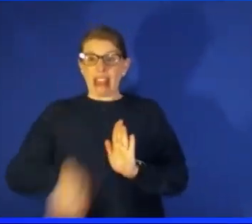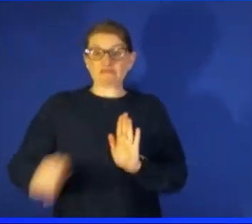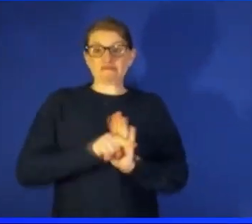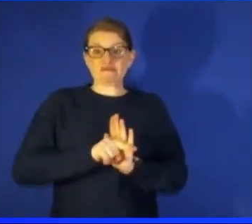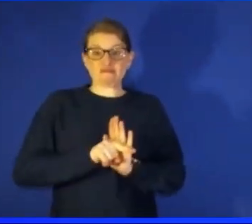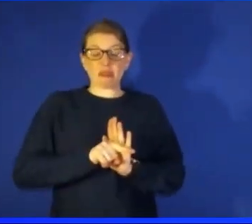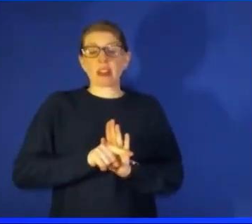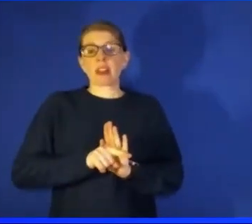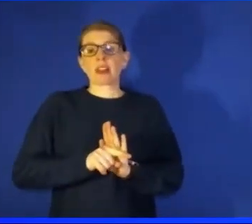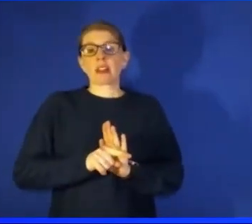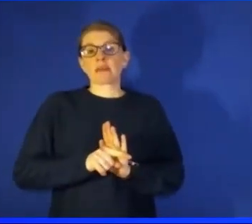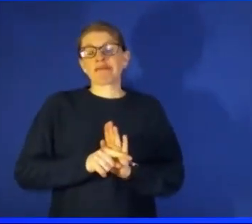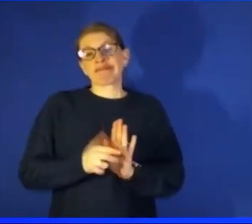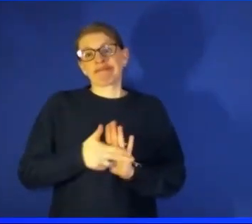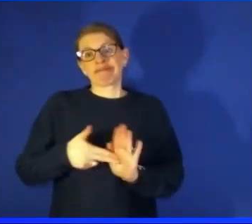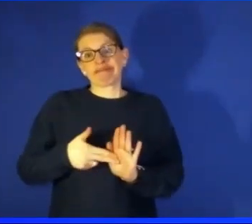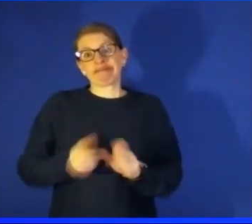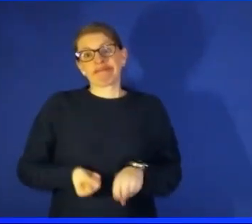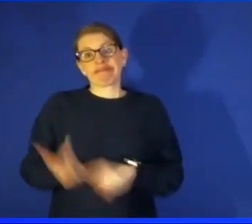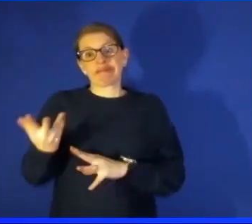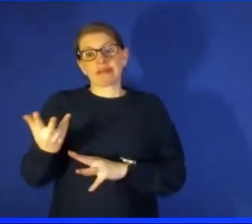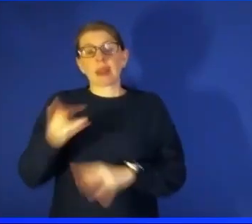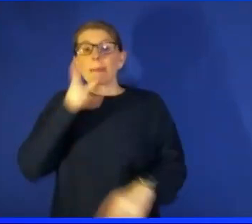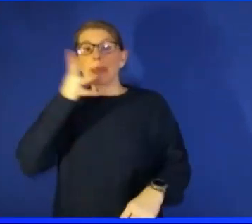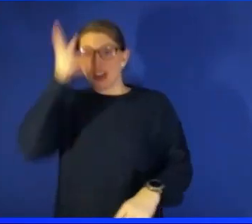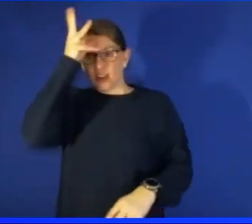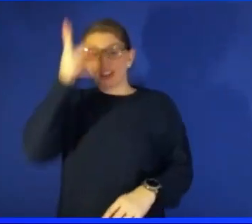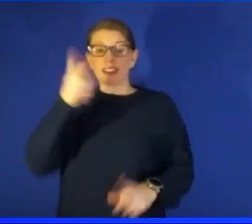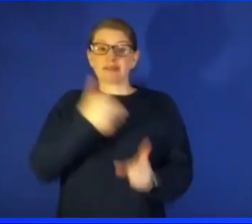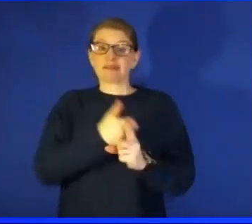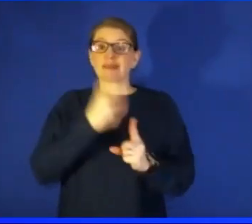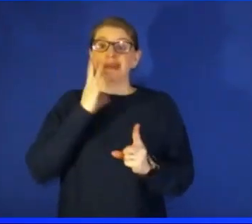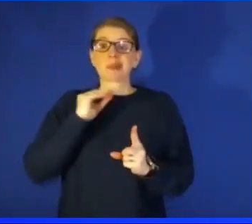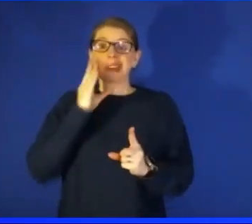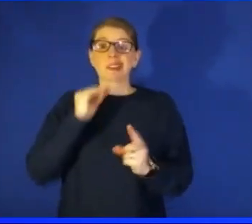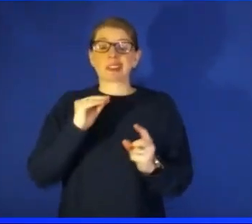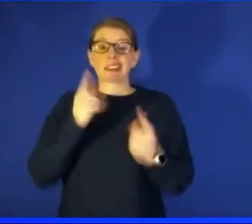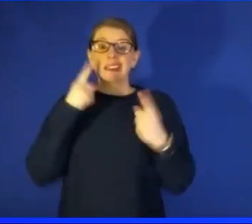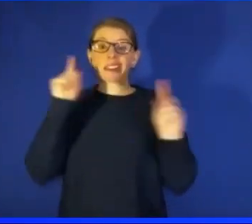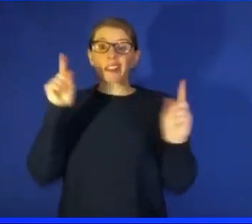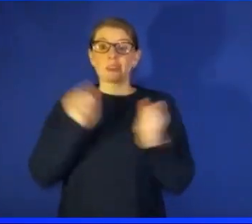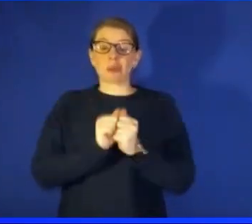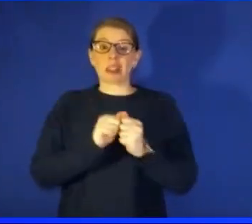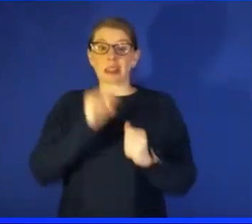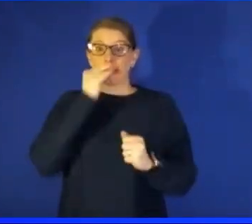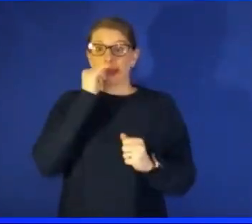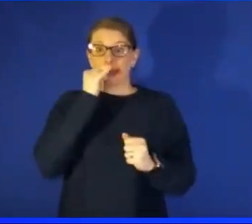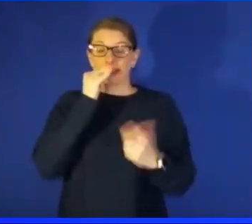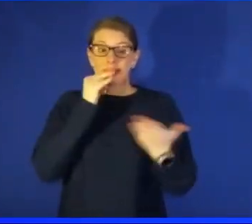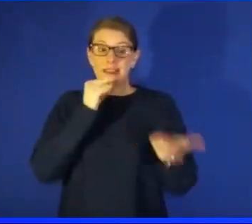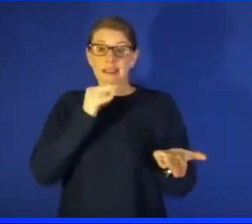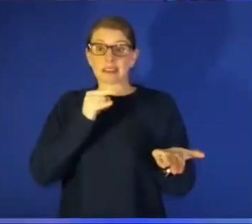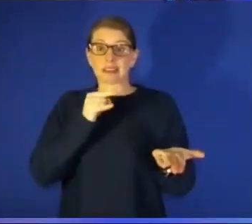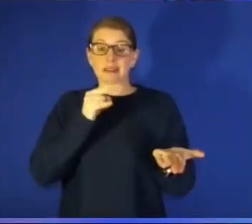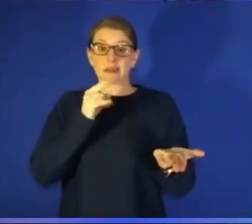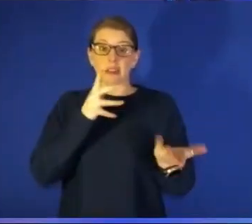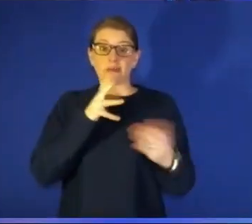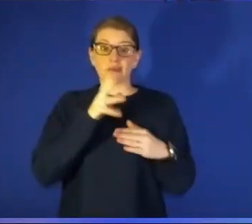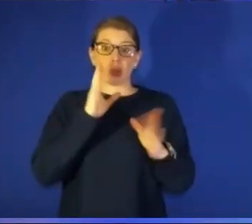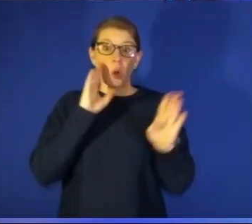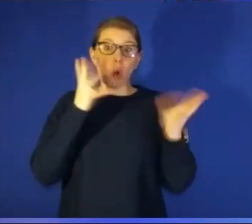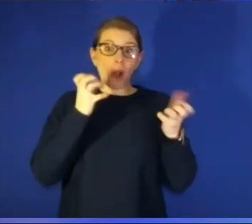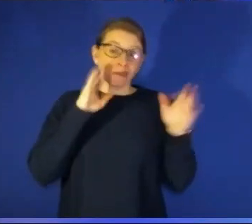that the more parents are having success with kids actually seeing a bigger increase in those fruits and vegetables. Okay, so my